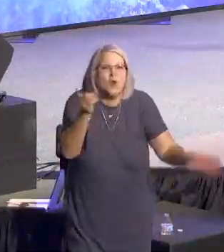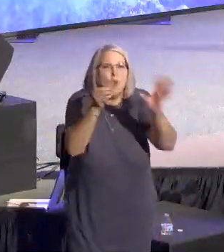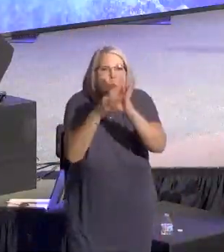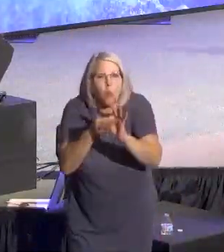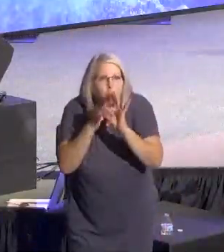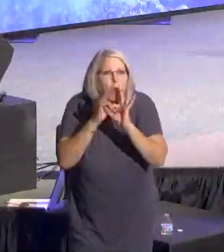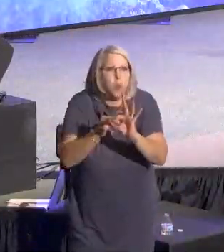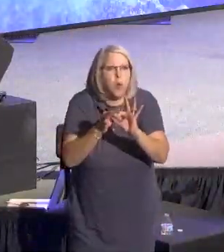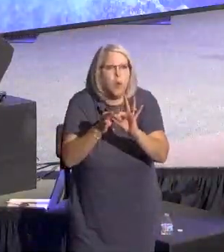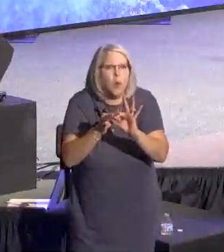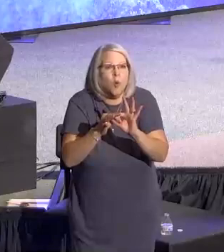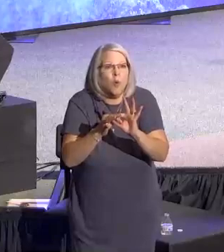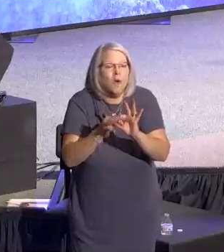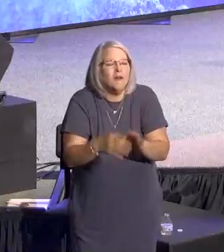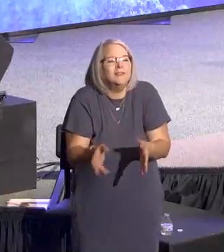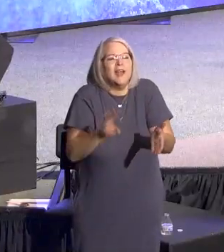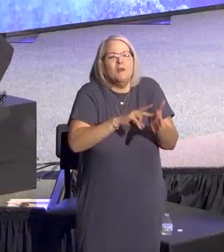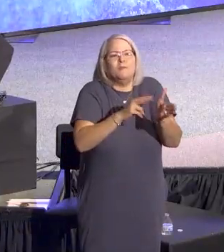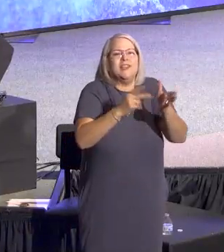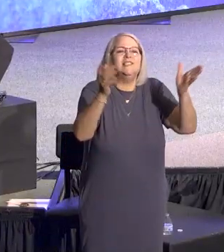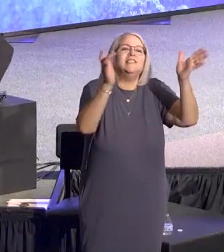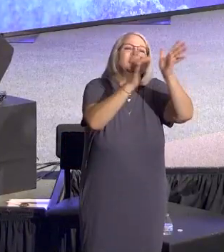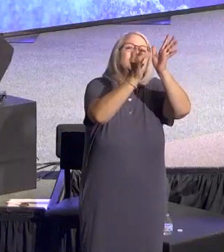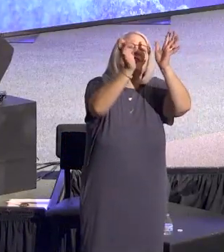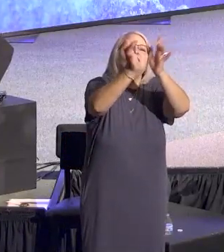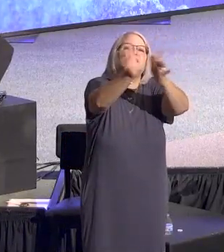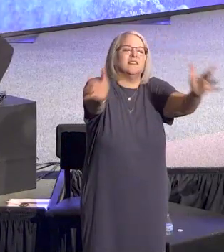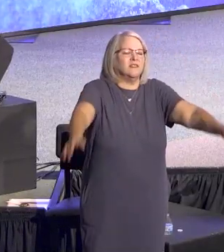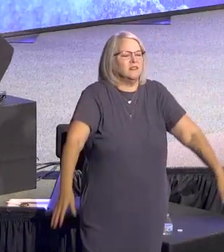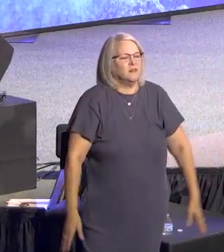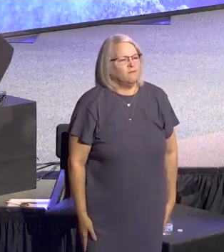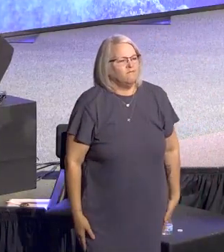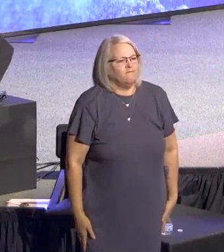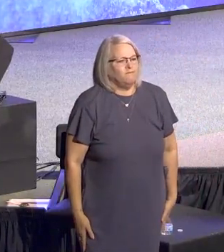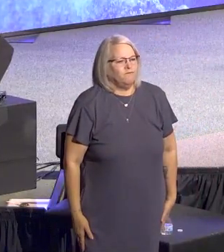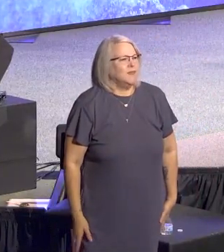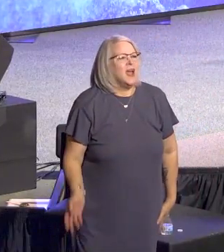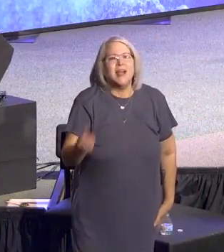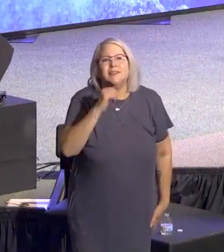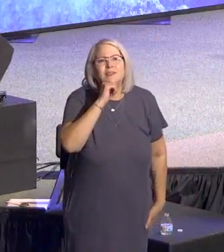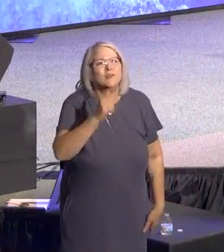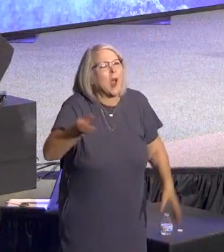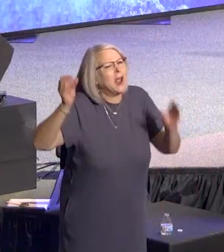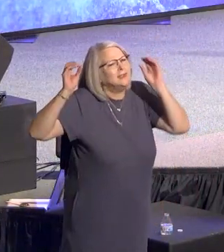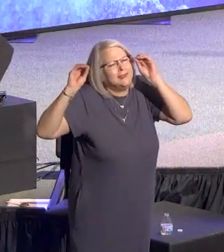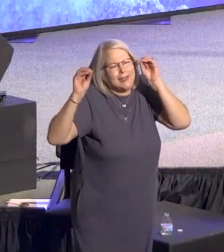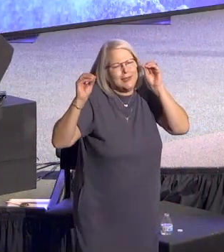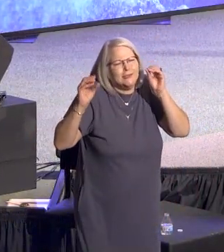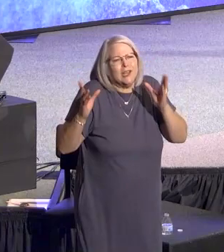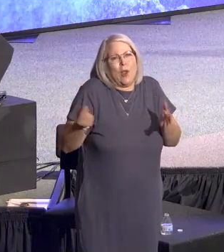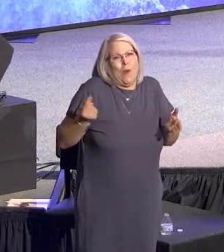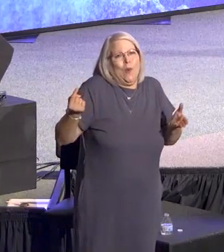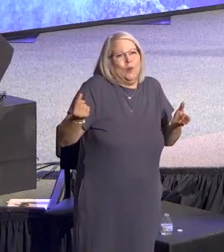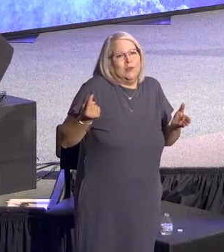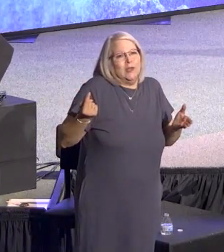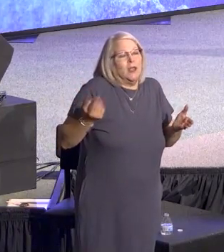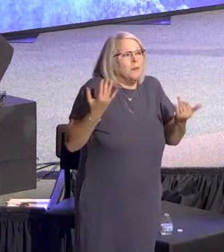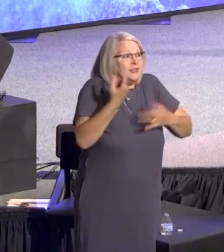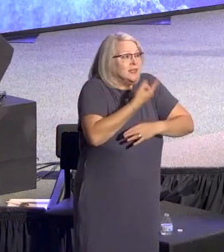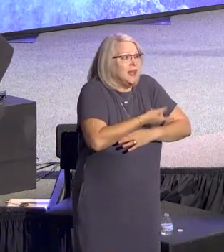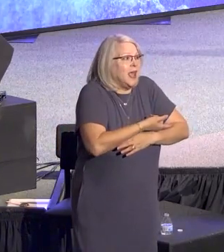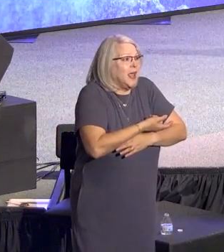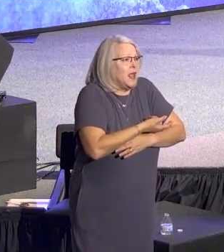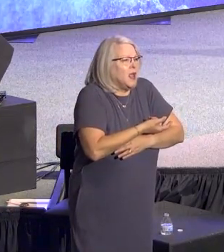have? Christ. You have Jesus. It's not just theology. But today I want